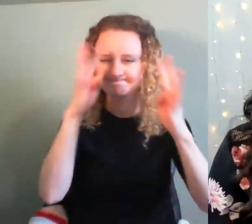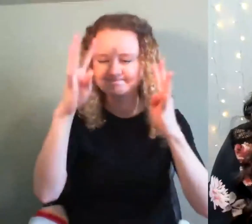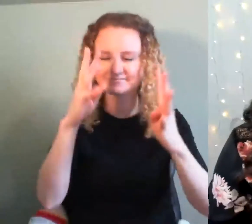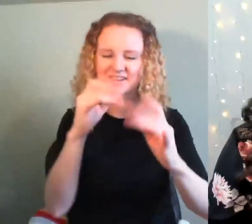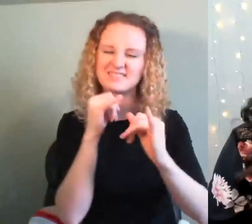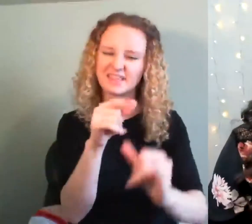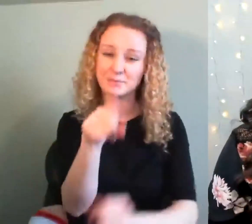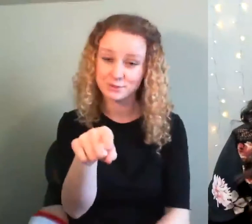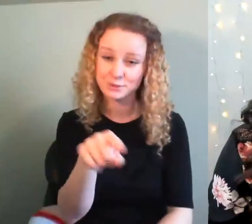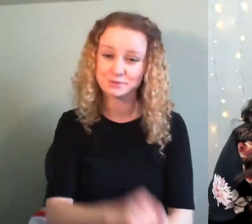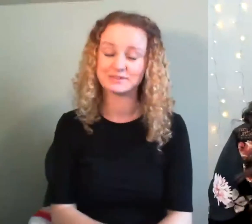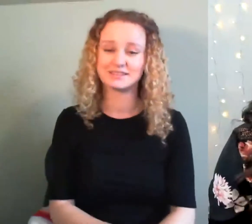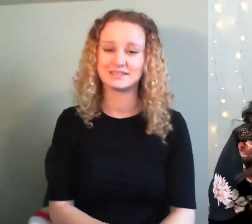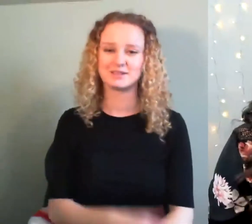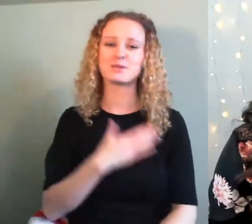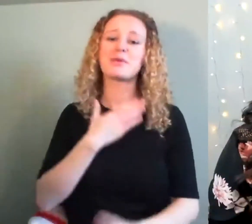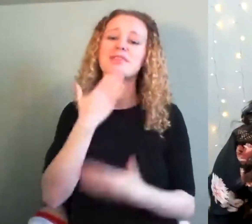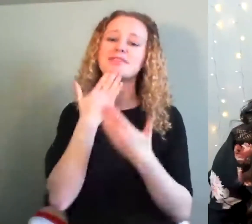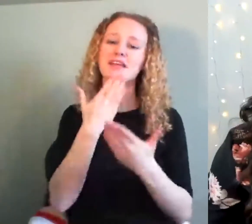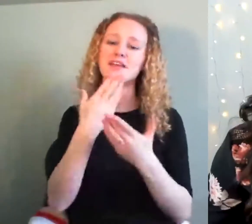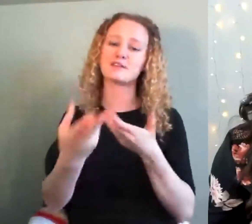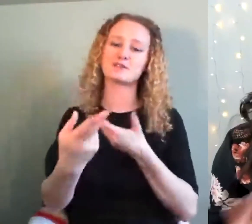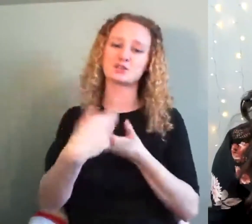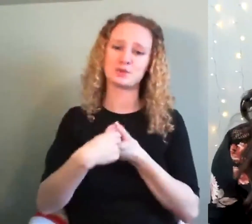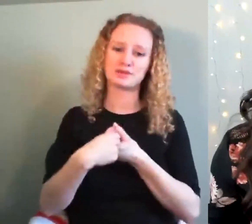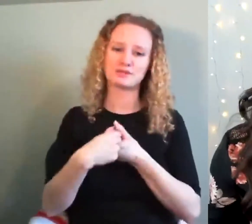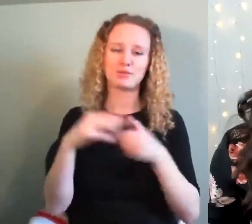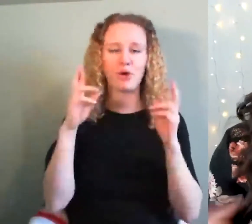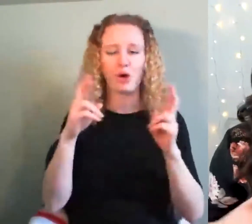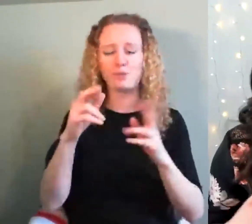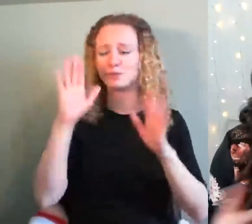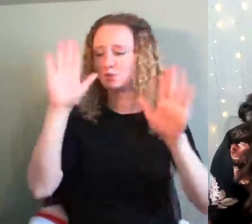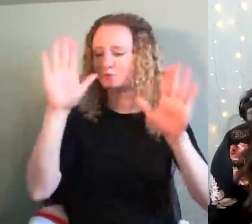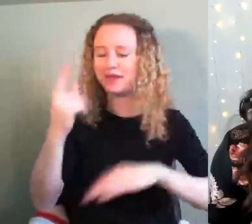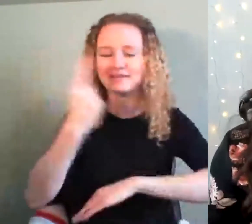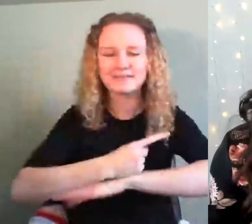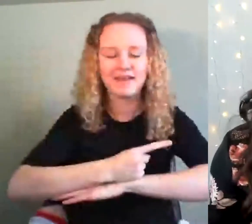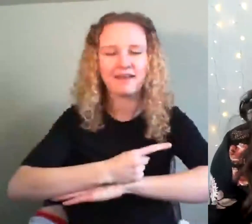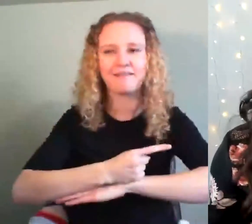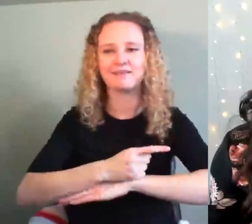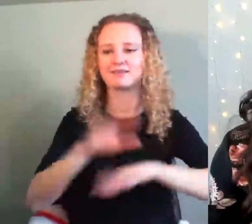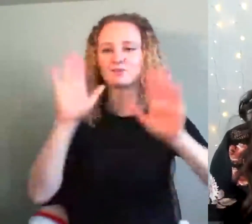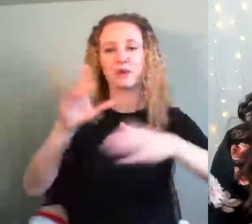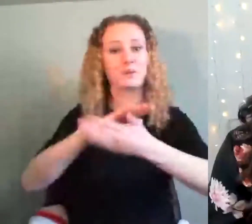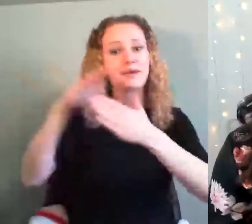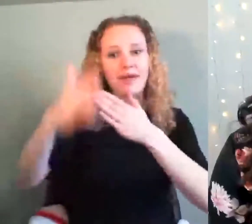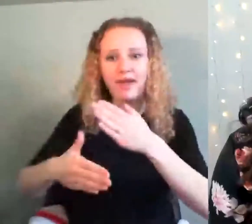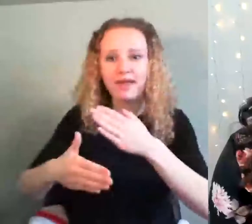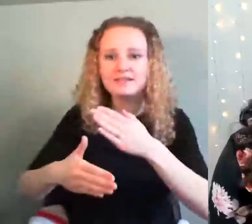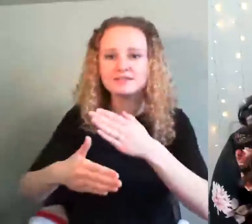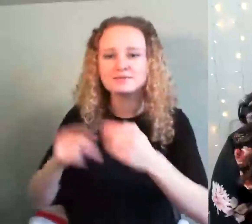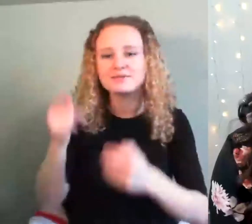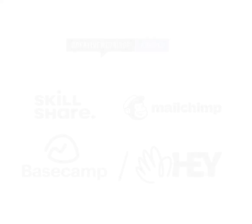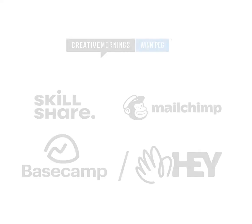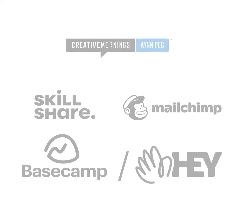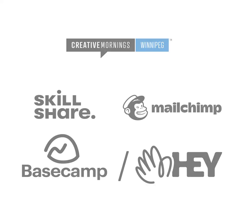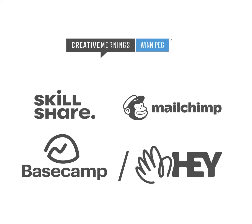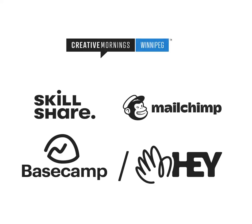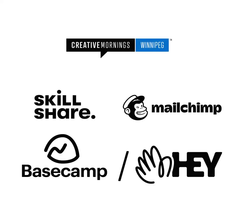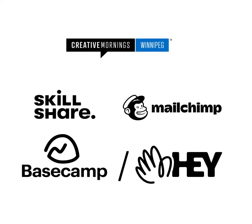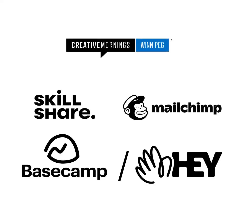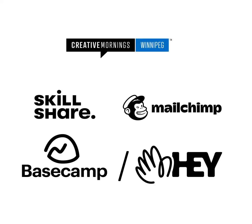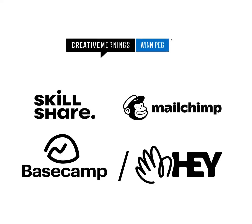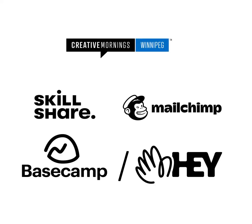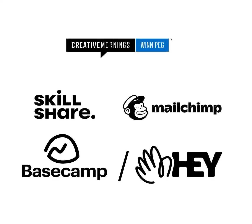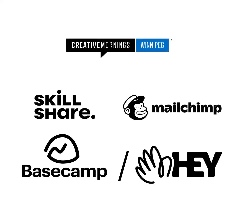So thanks so much for joining us. We hope you have a great day, a great weekend, and we'll see you again next time. Thank